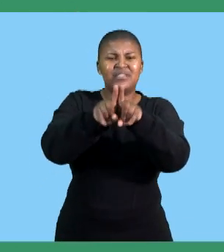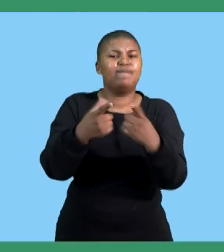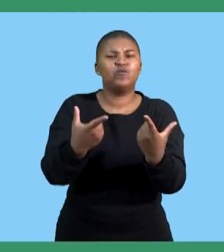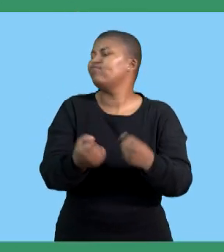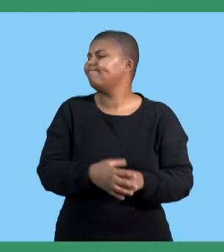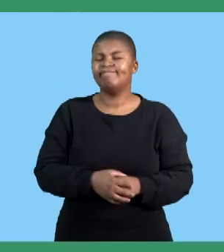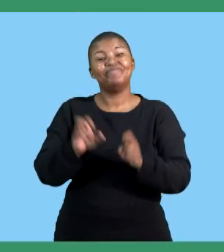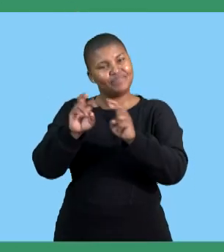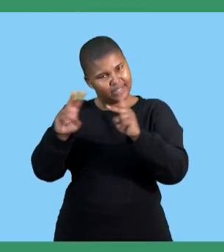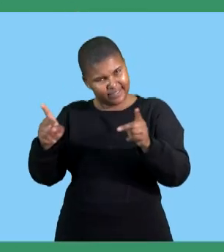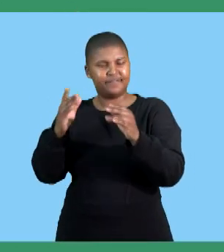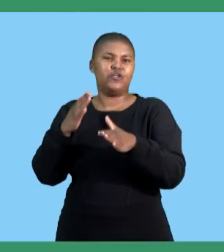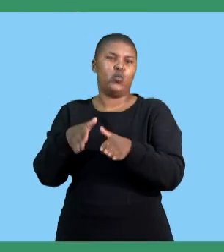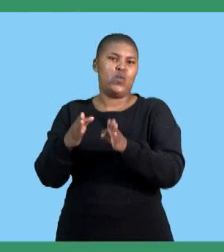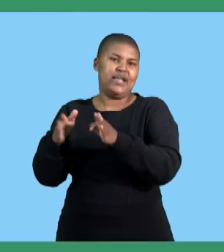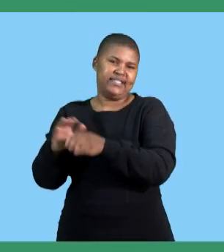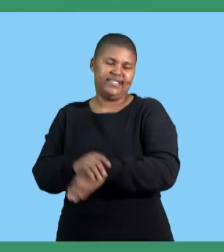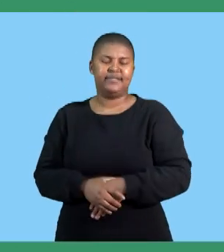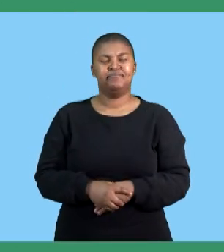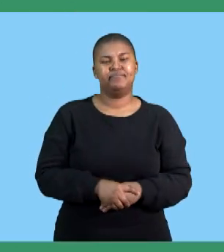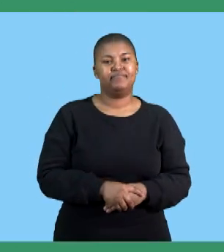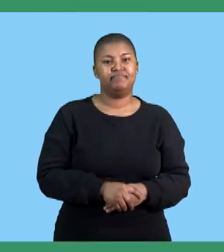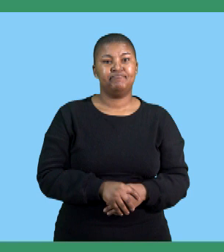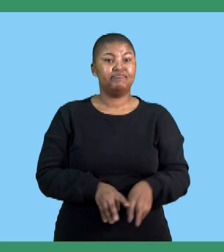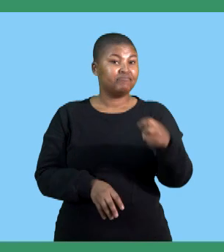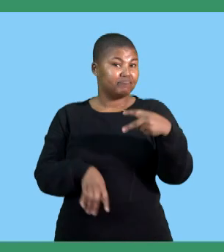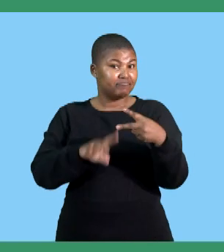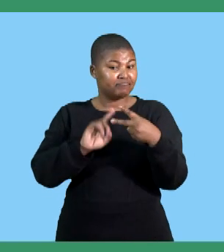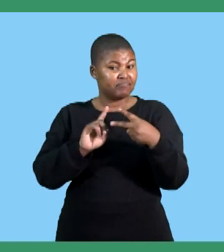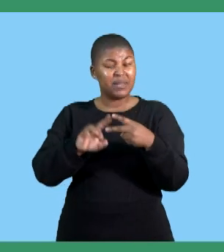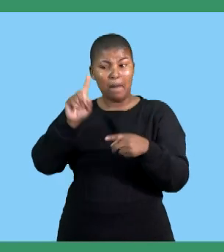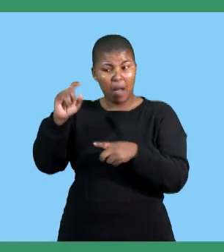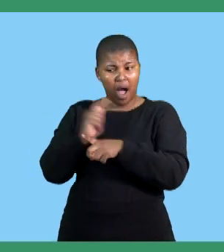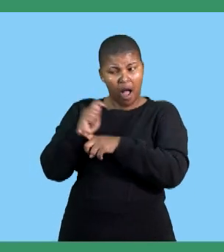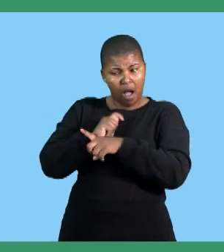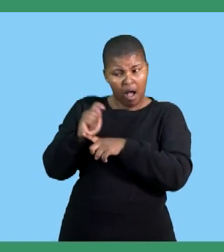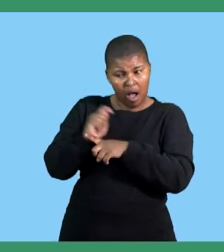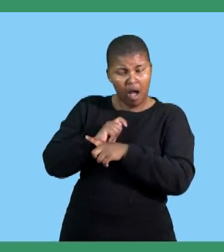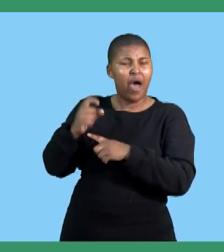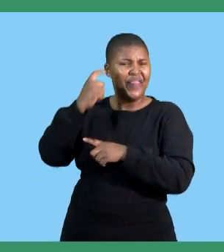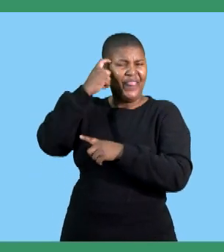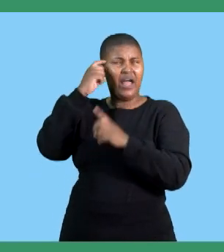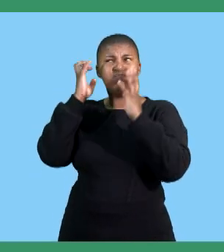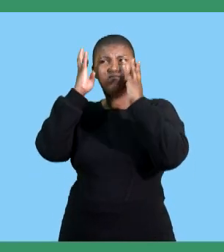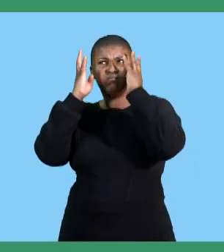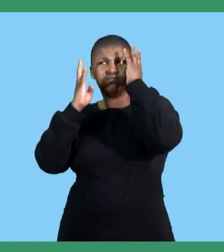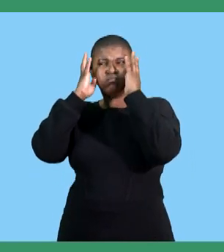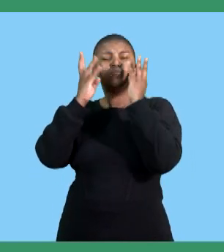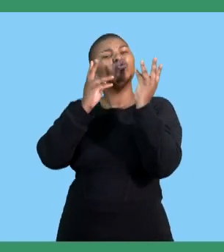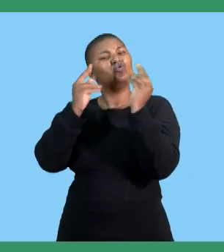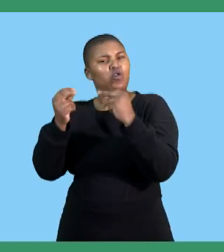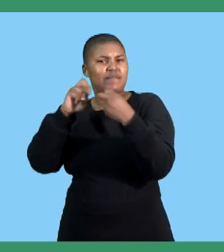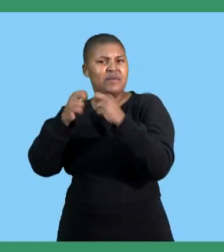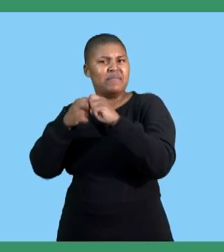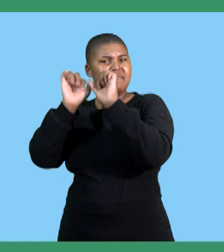And then it says that train employees to think creatively to solve their problems and use things